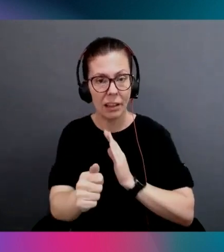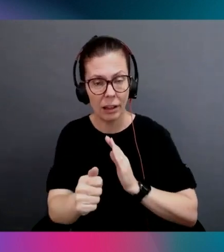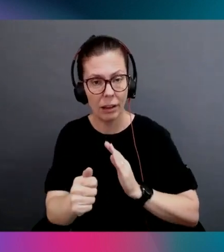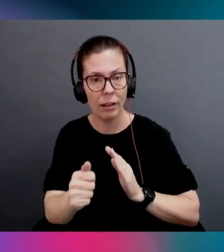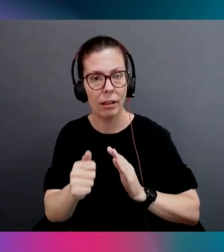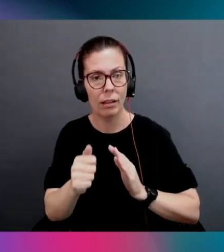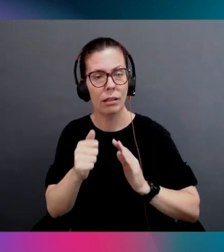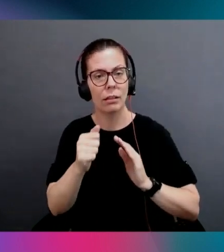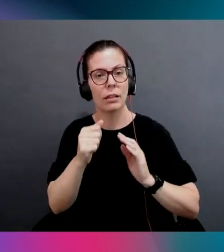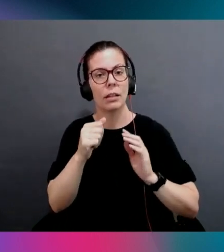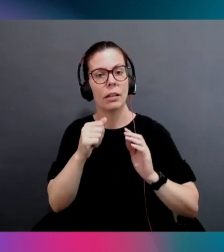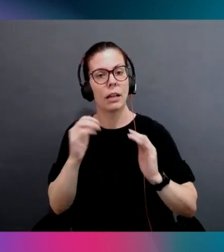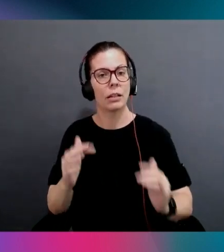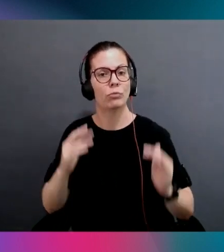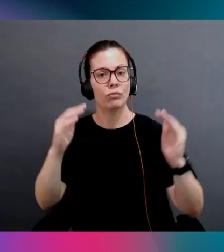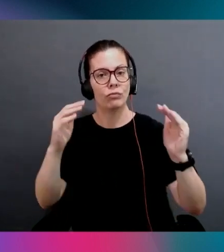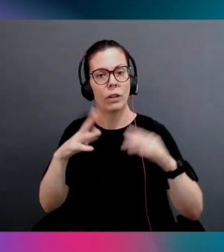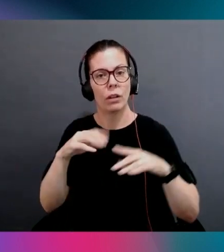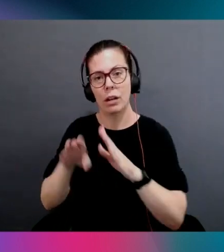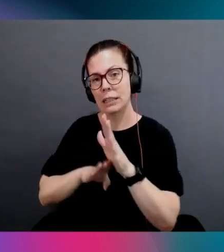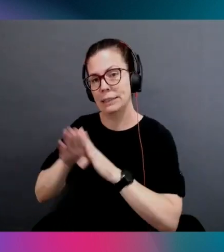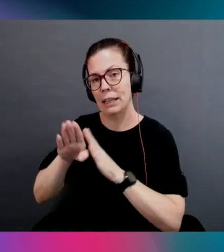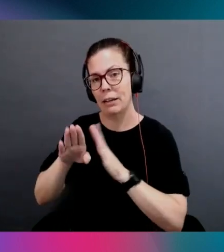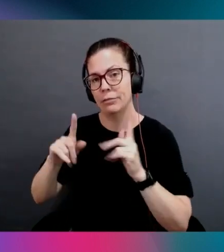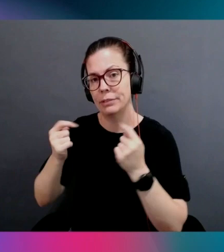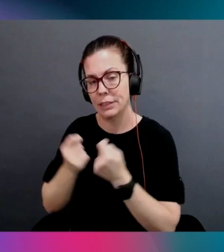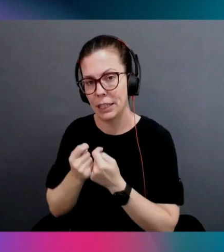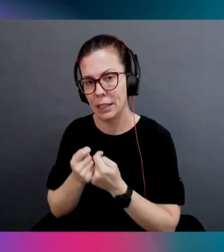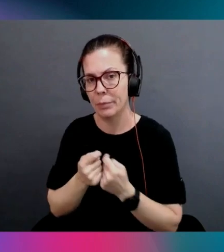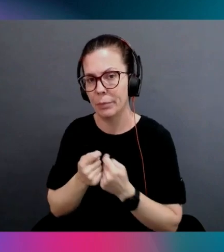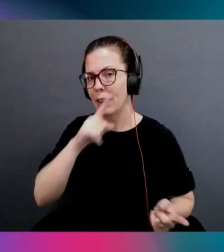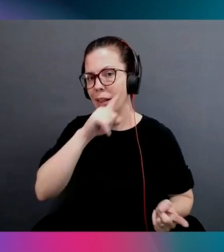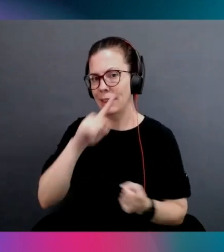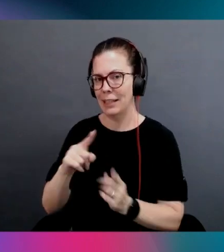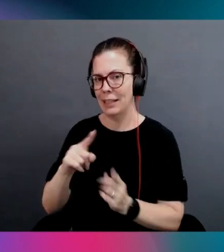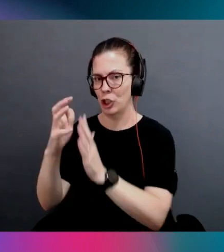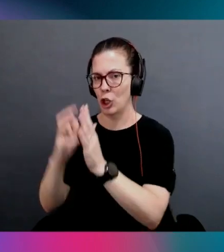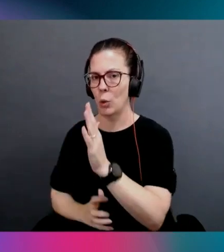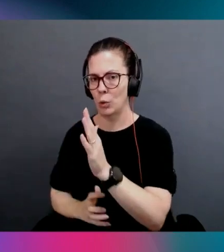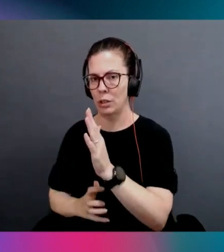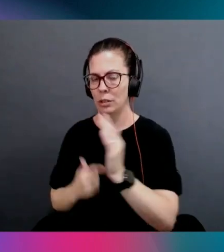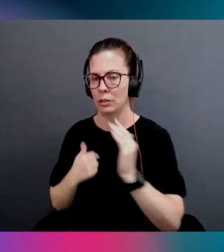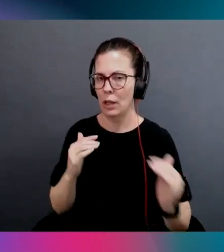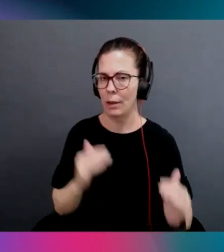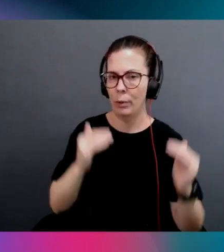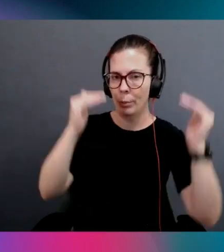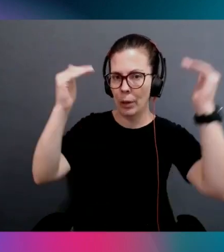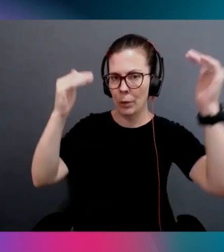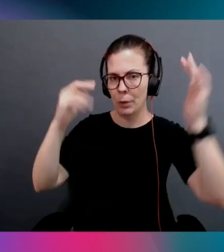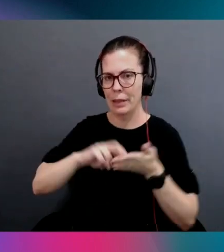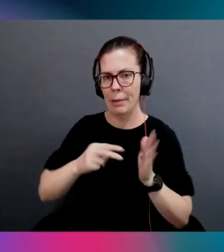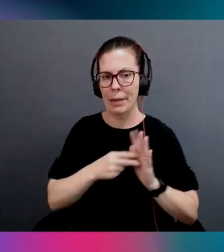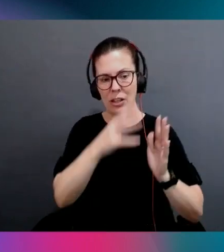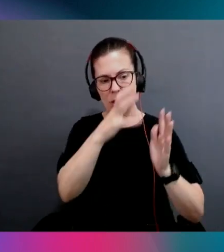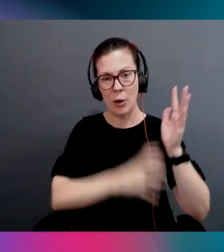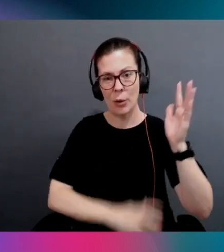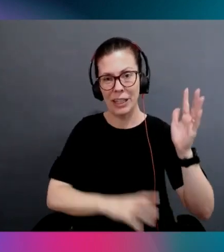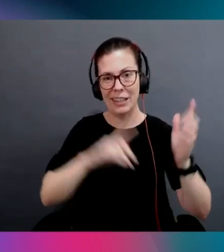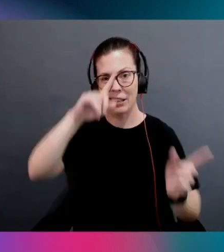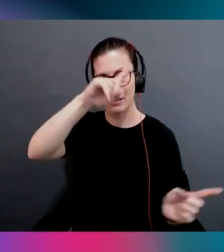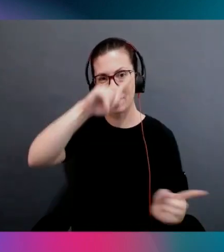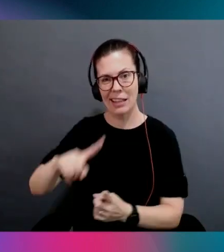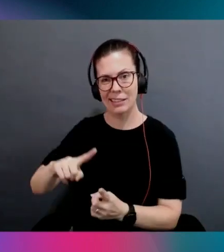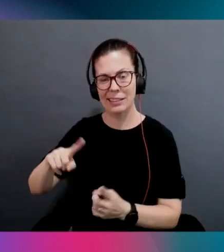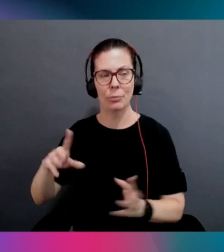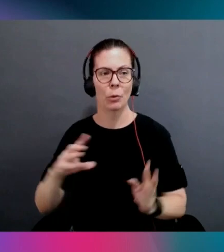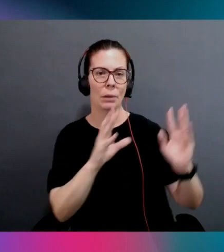seniority on a dev team, the less actual coding I was doing, right? Like, I could see this as a very useful tool